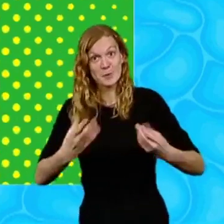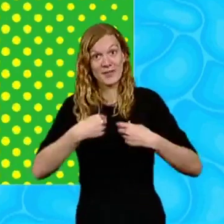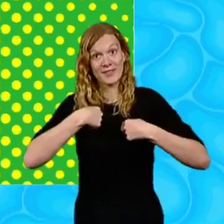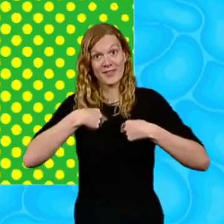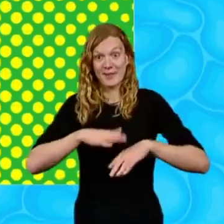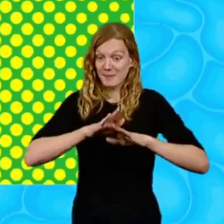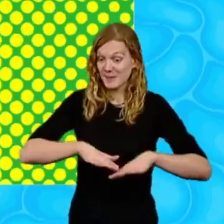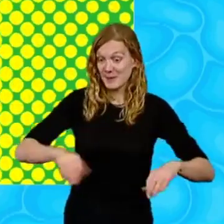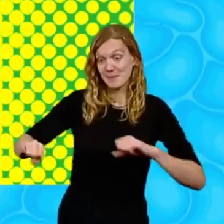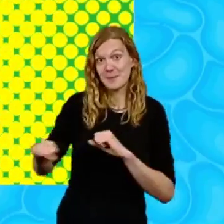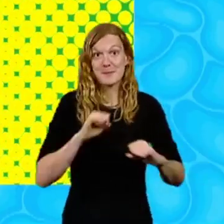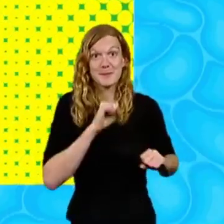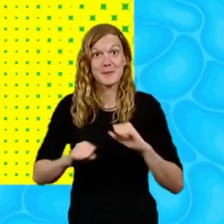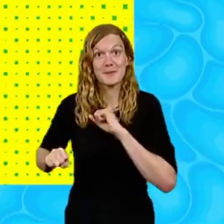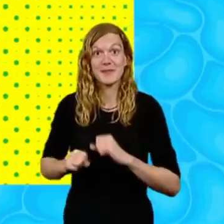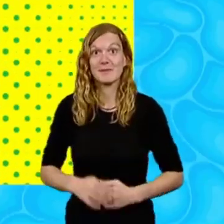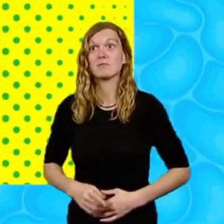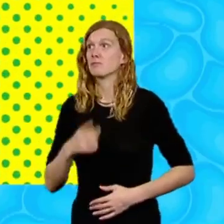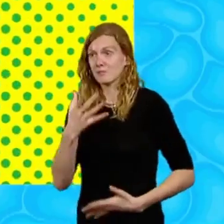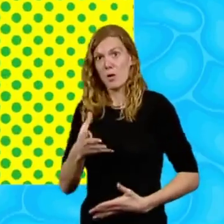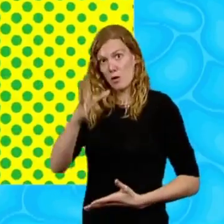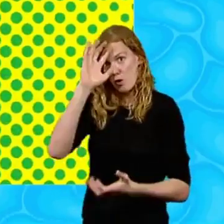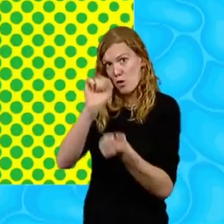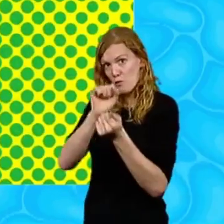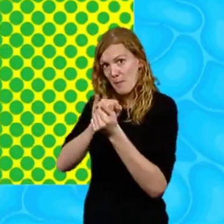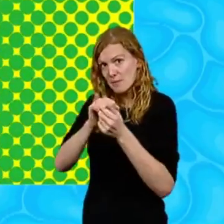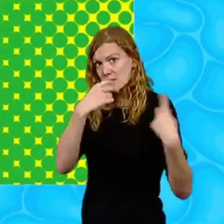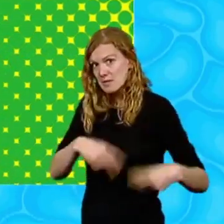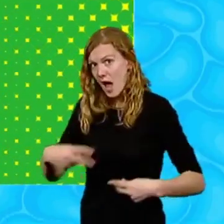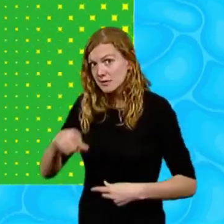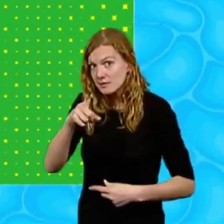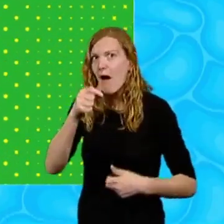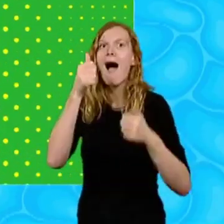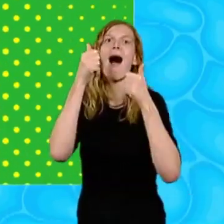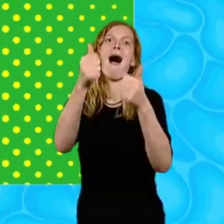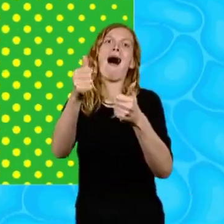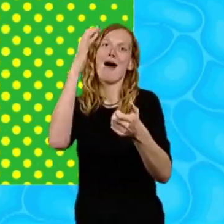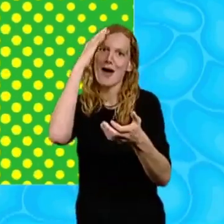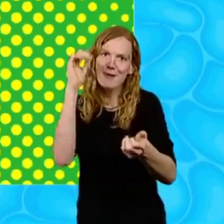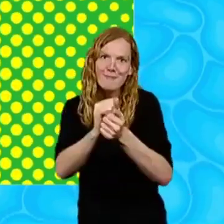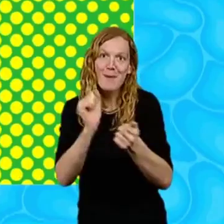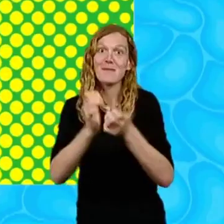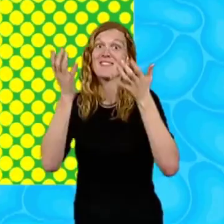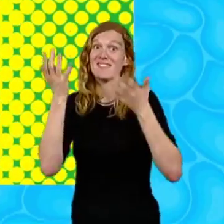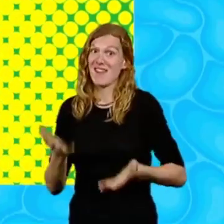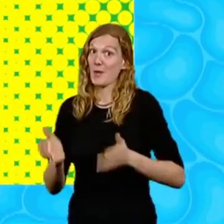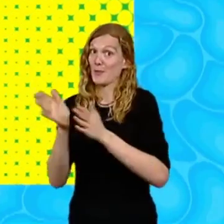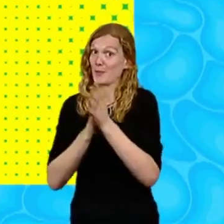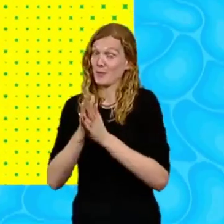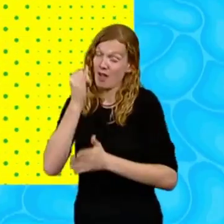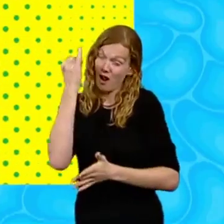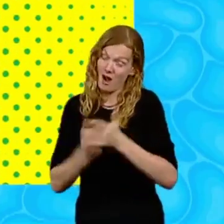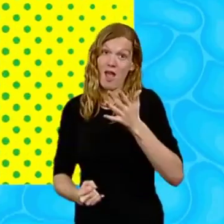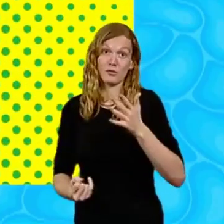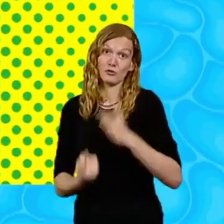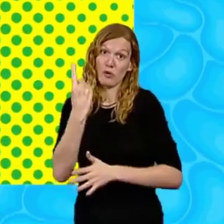your moves, but can you still remember our moves? You can? Great! Because now's your last chance to practice the chorus before the